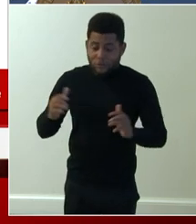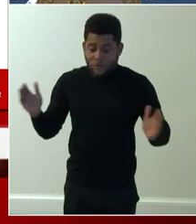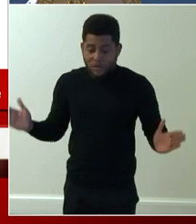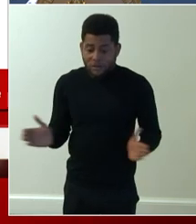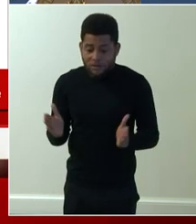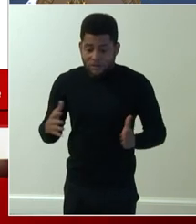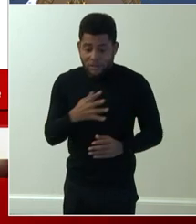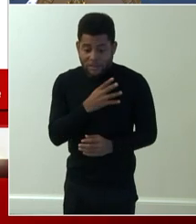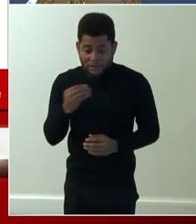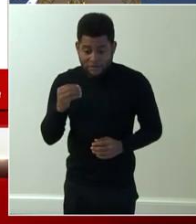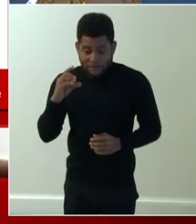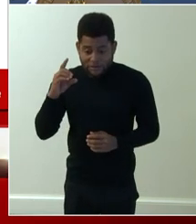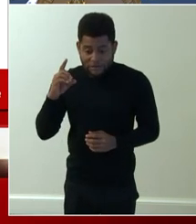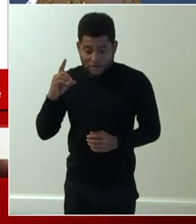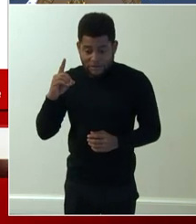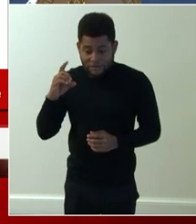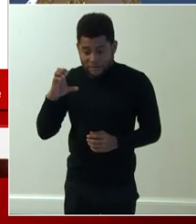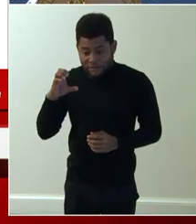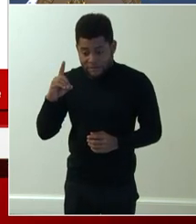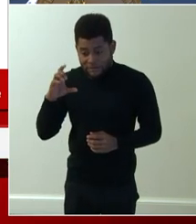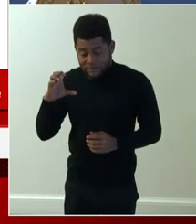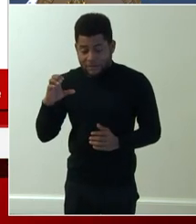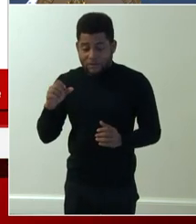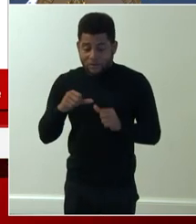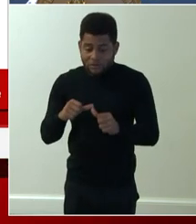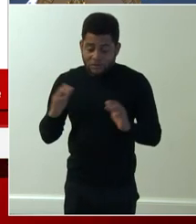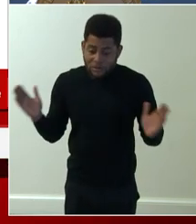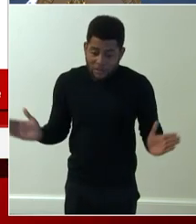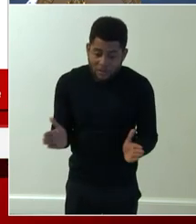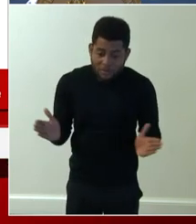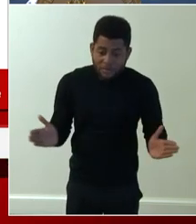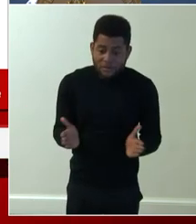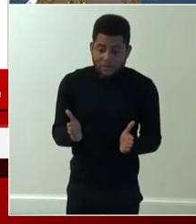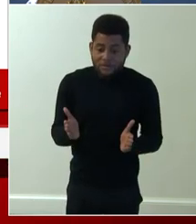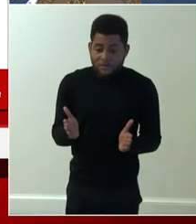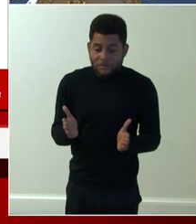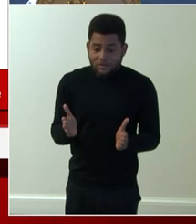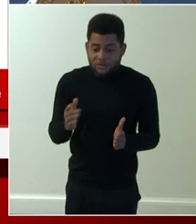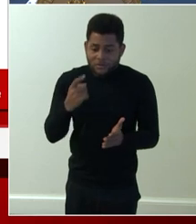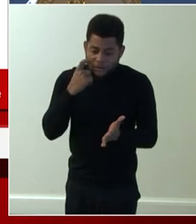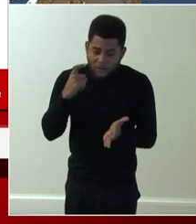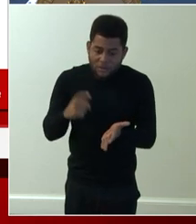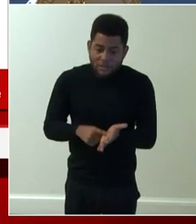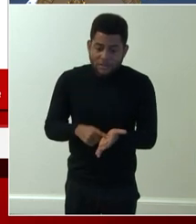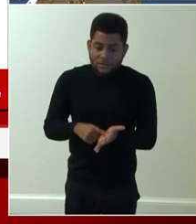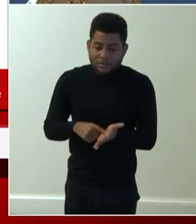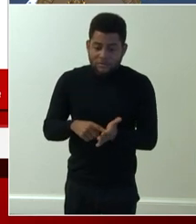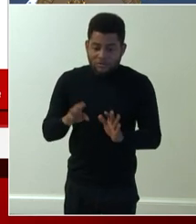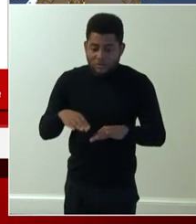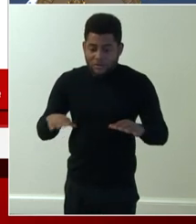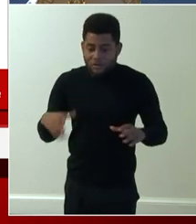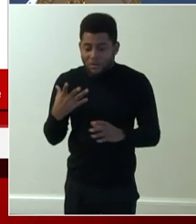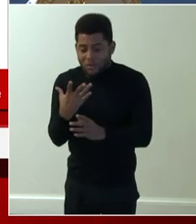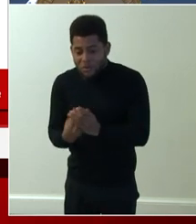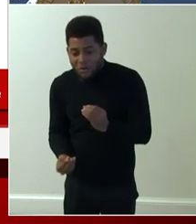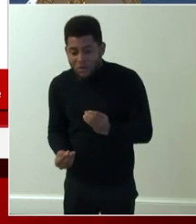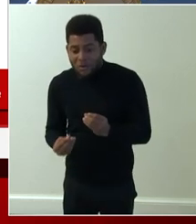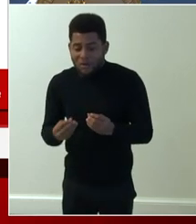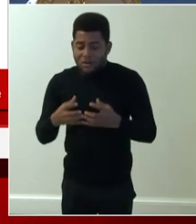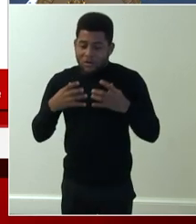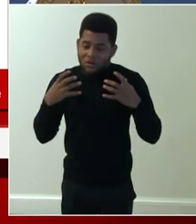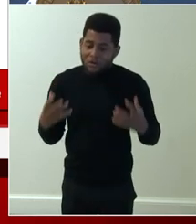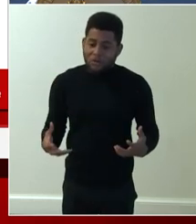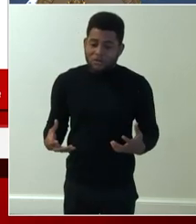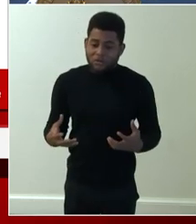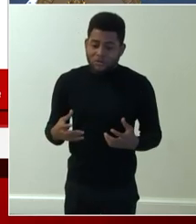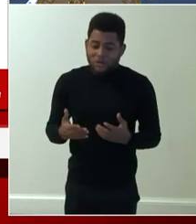continues to encourage in-person instruction, recognizing the loss that children have endured over the last almost 2